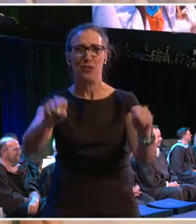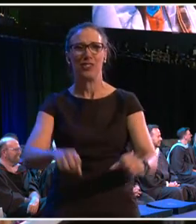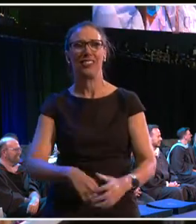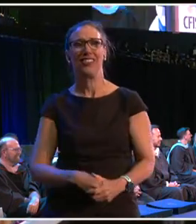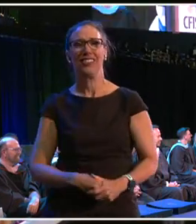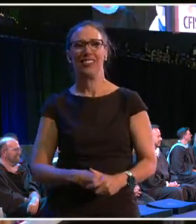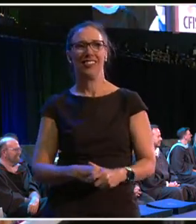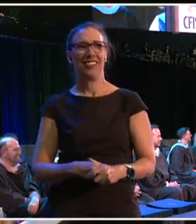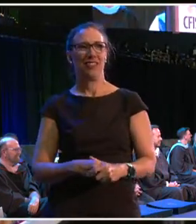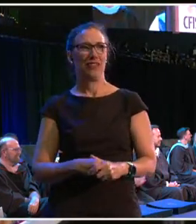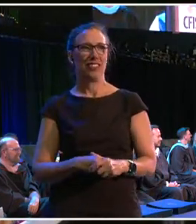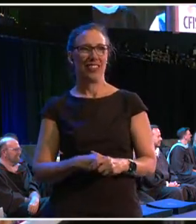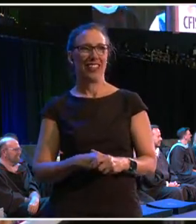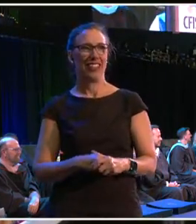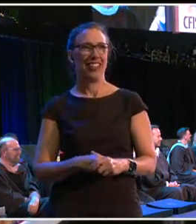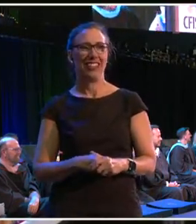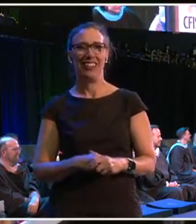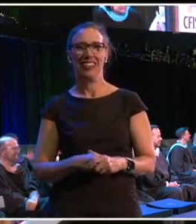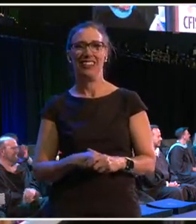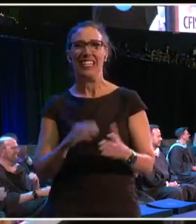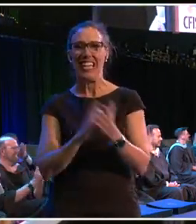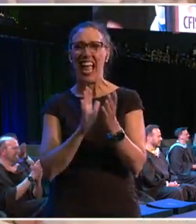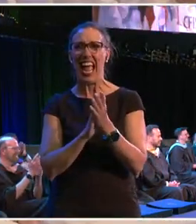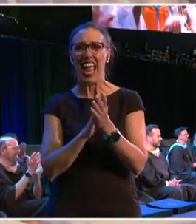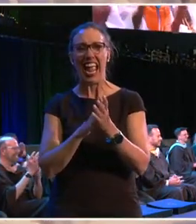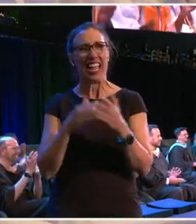All right, let's get this going!